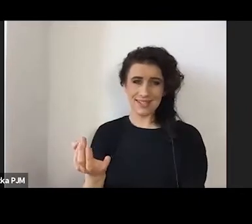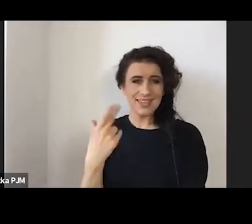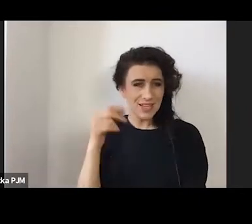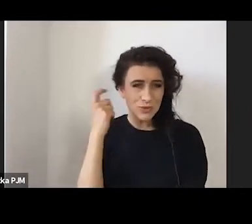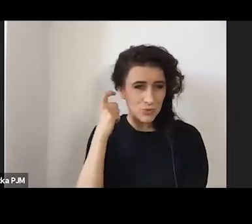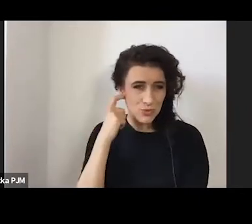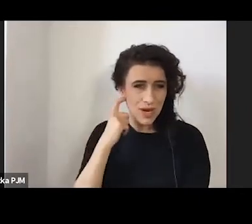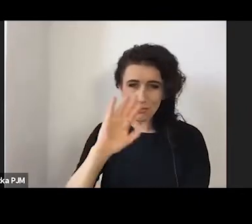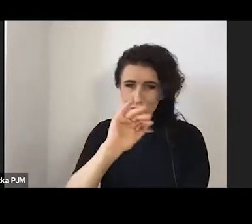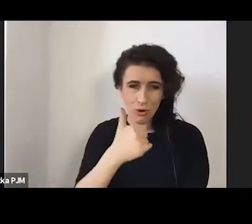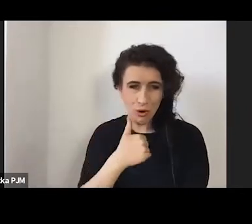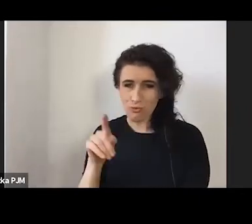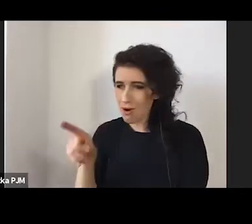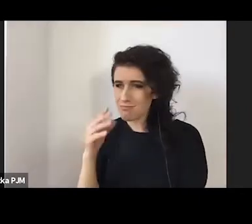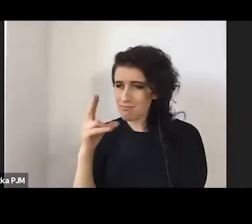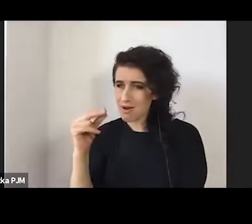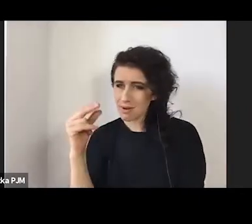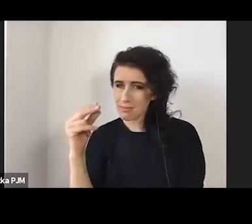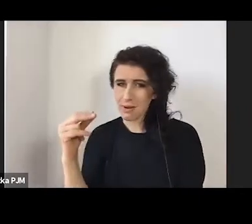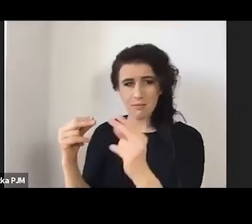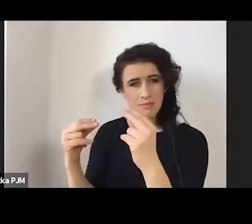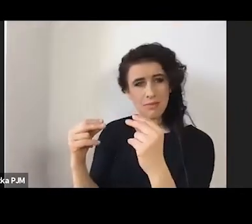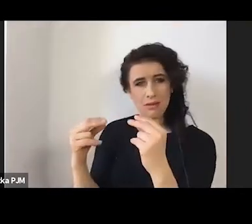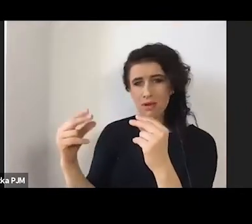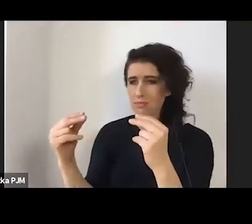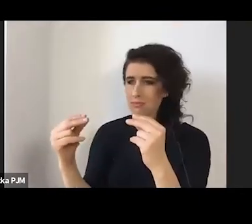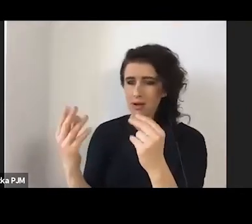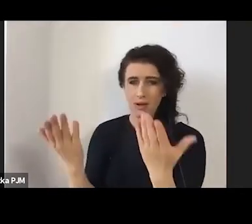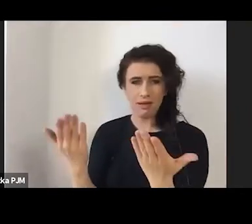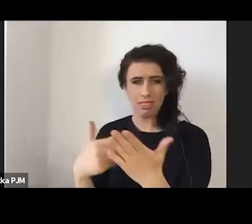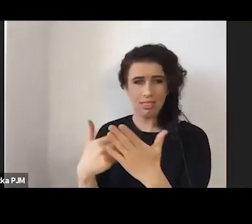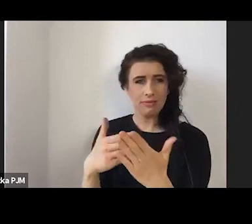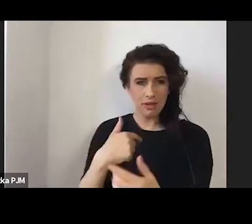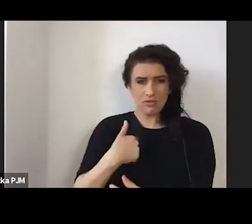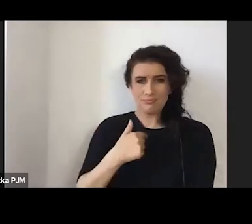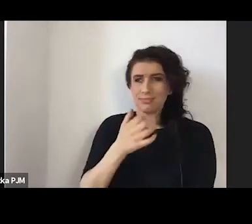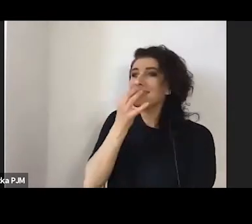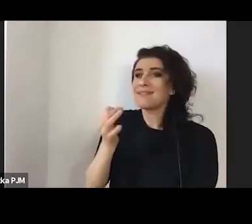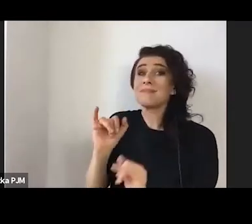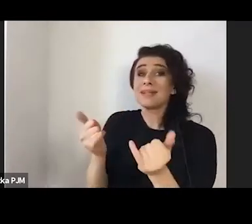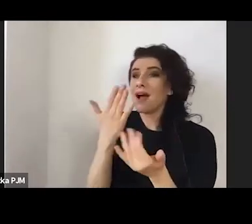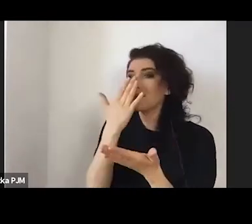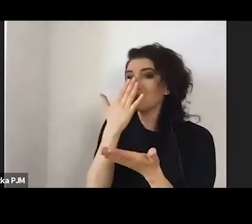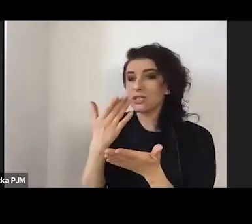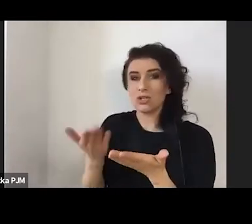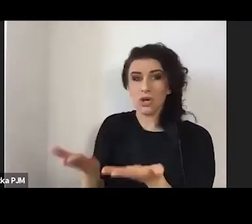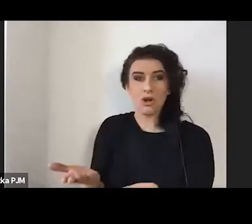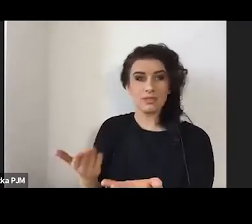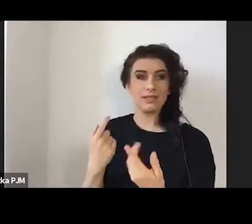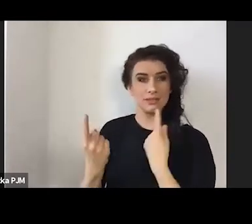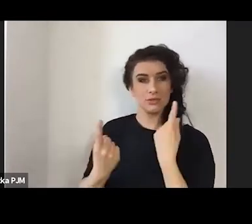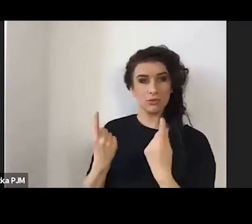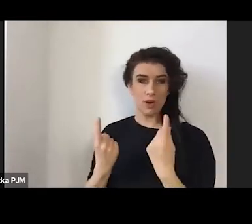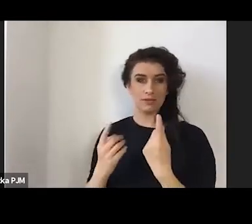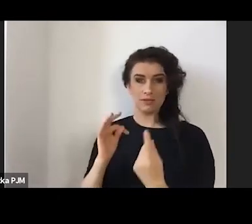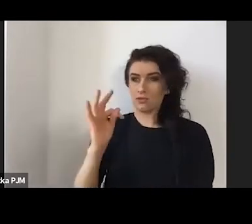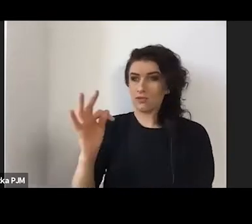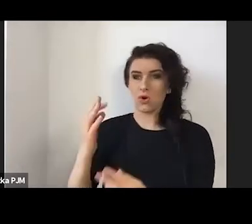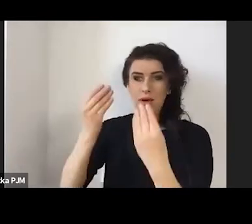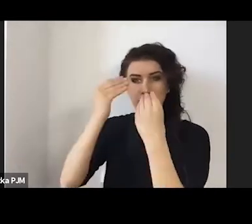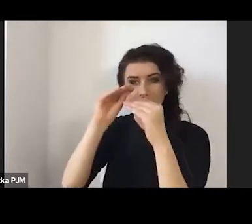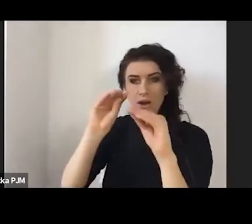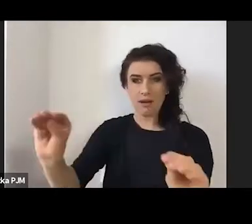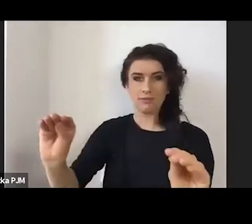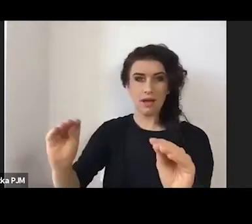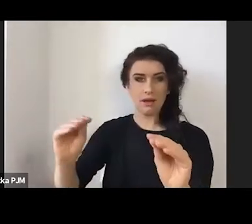those different actors, or you do it at the same time, or you do it different channels. So this is very important for me, but also I would